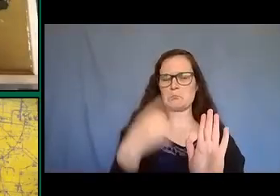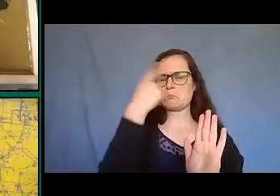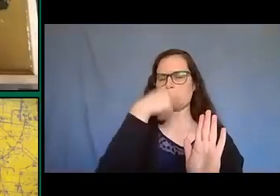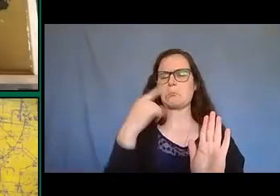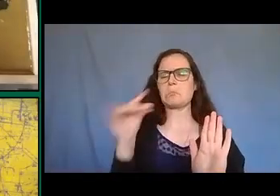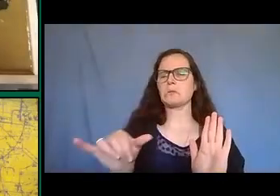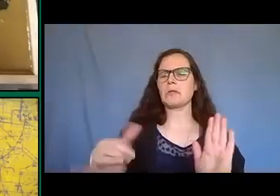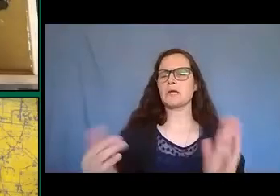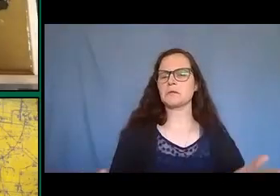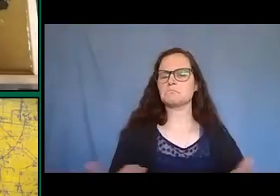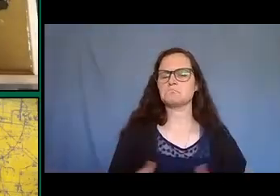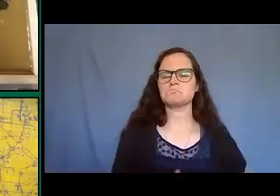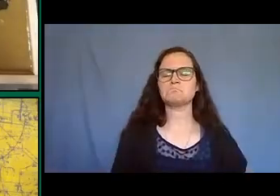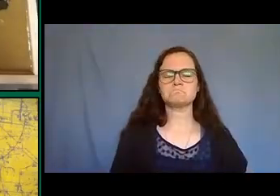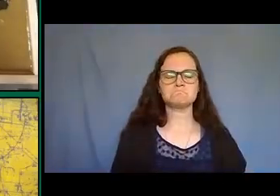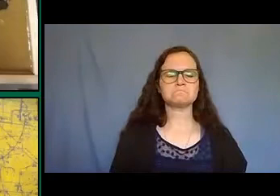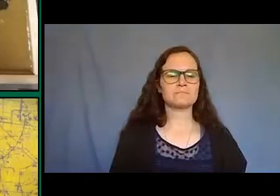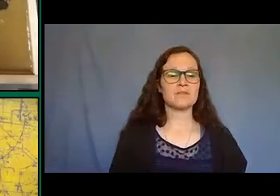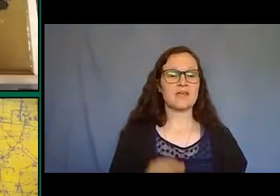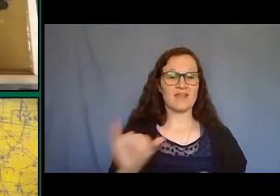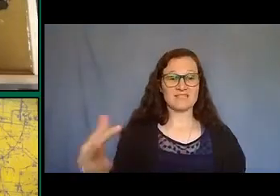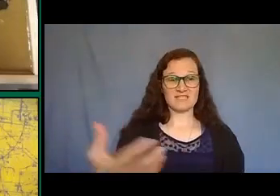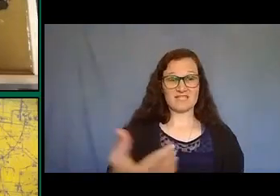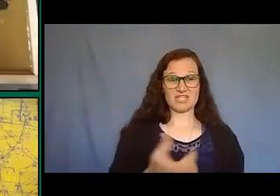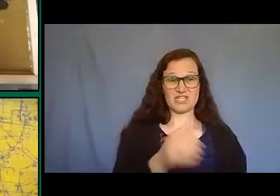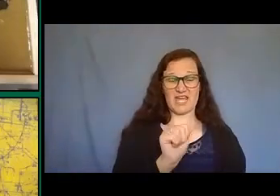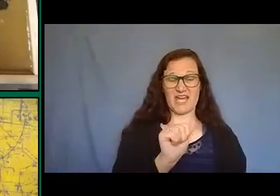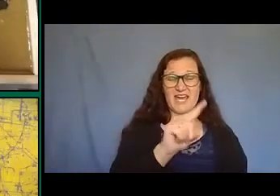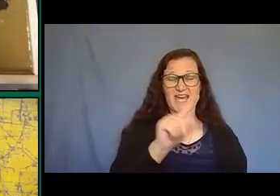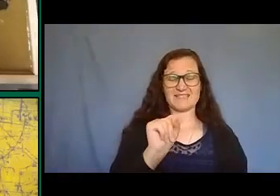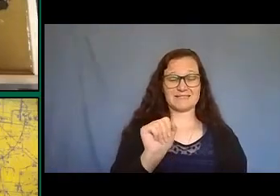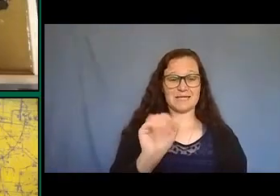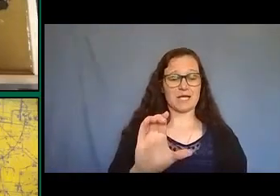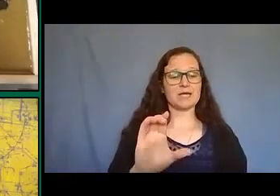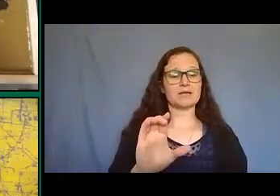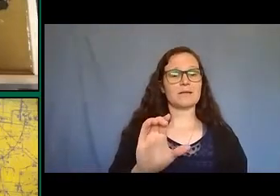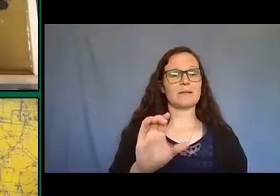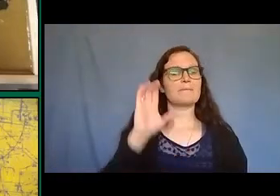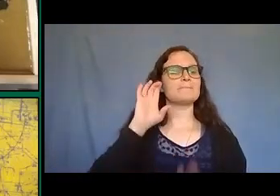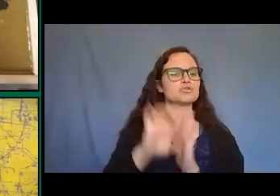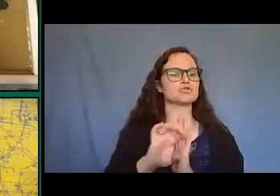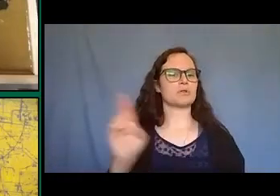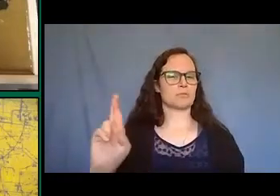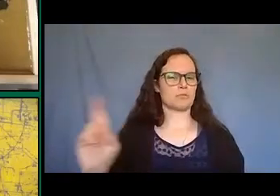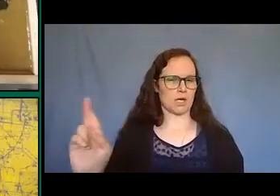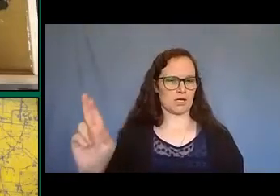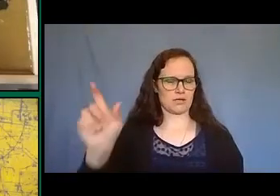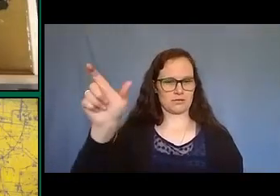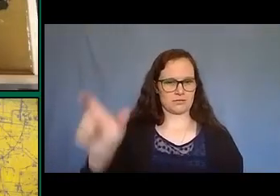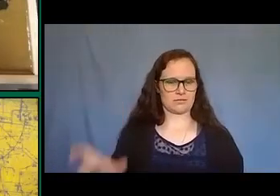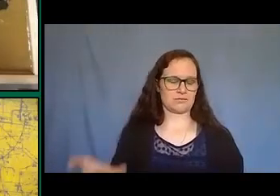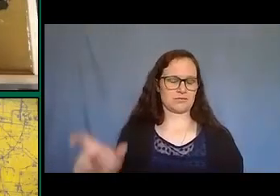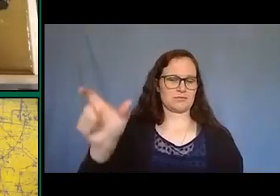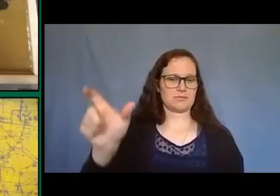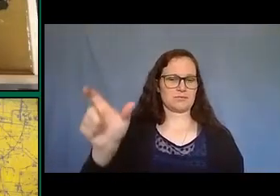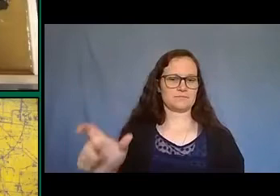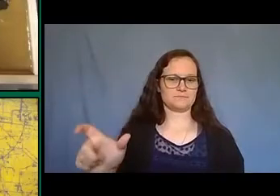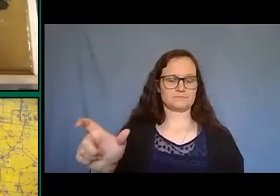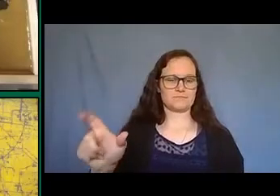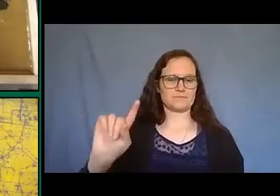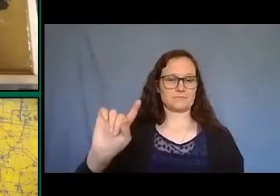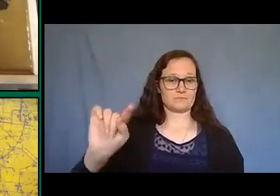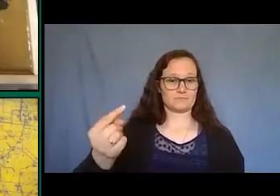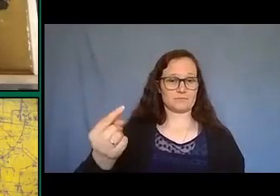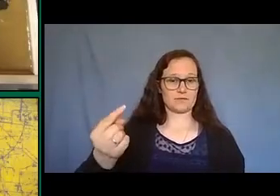is the collection at Aztec. The images on the right show the first one,